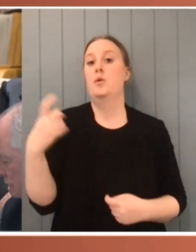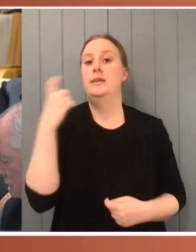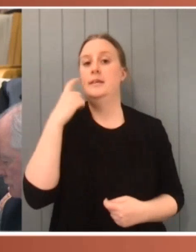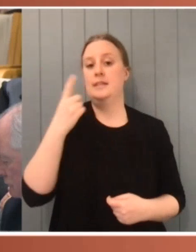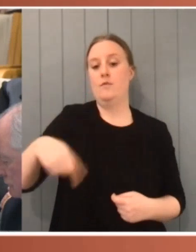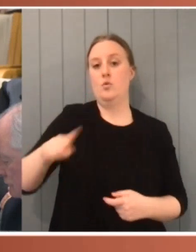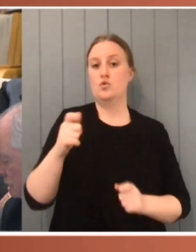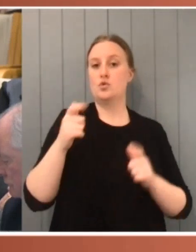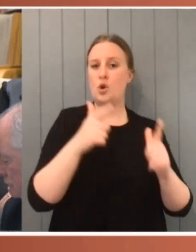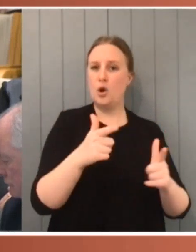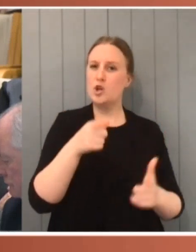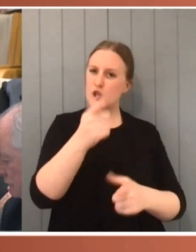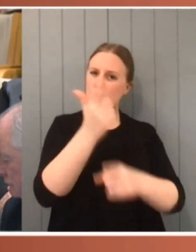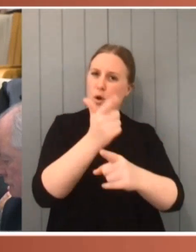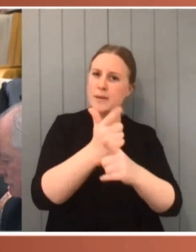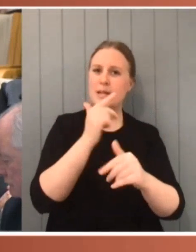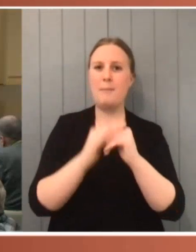some international views there?